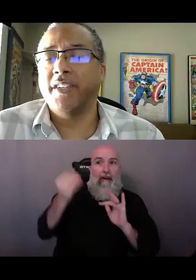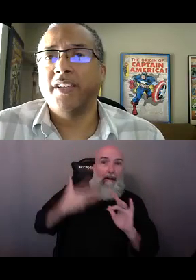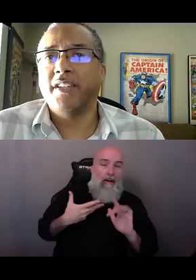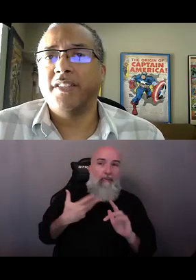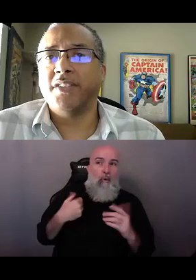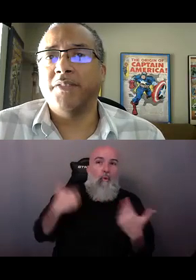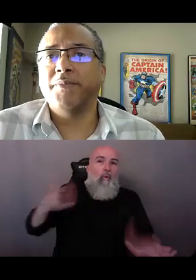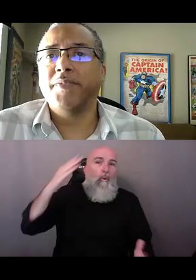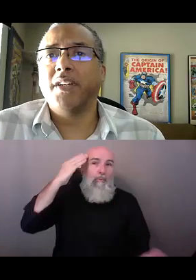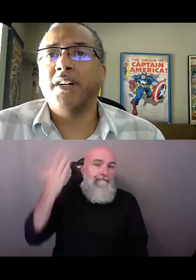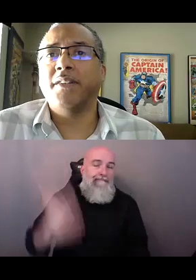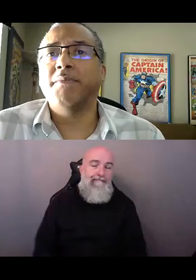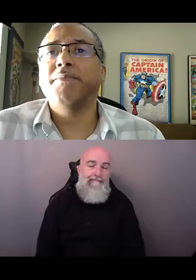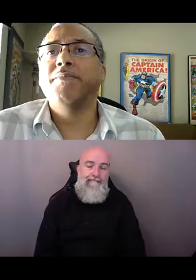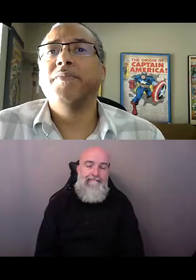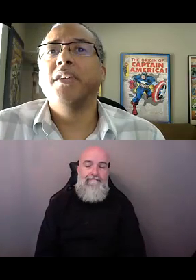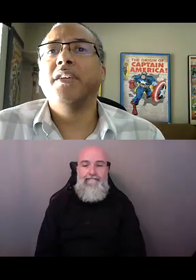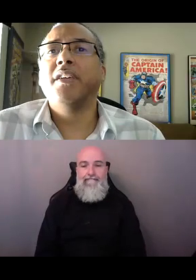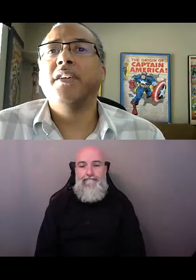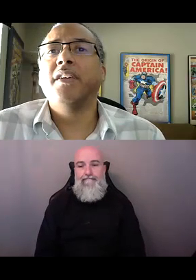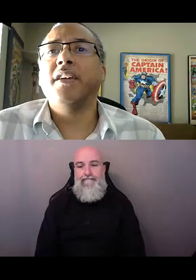it. So